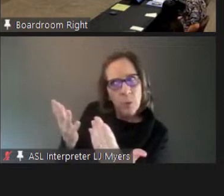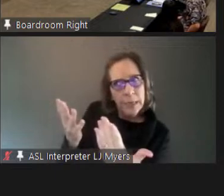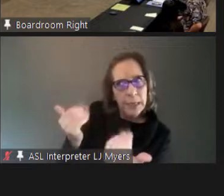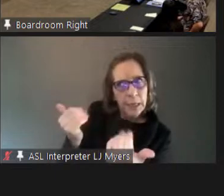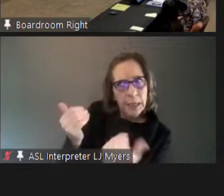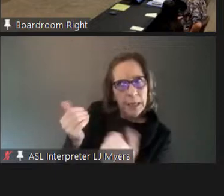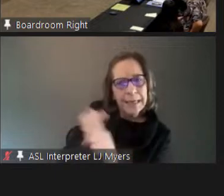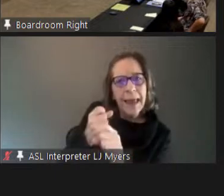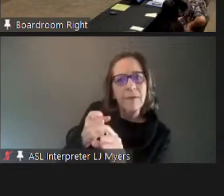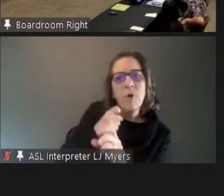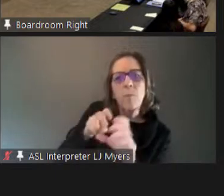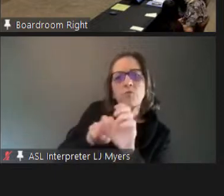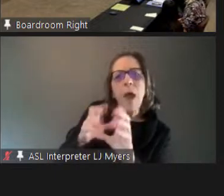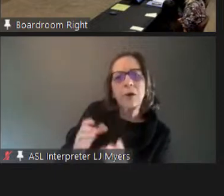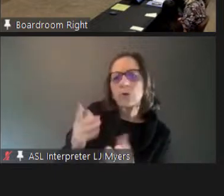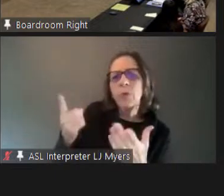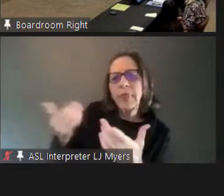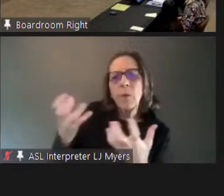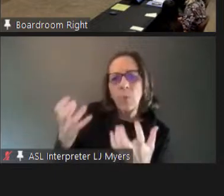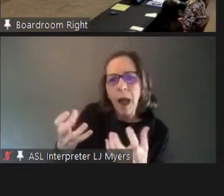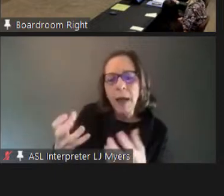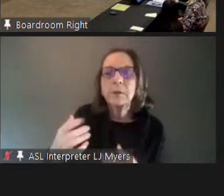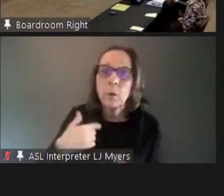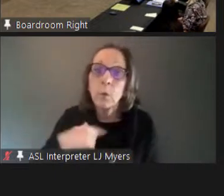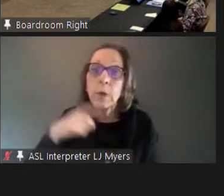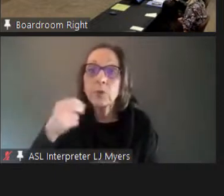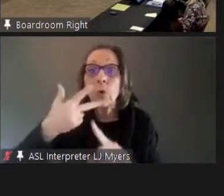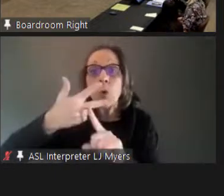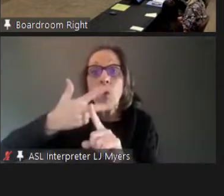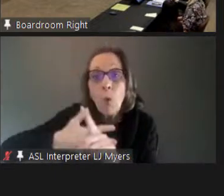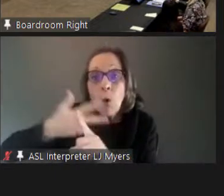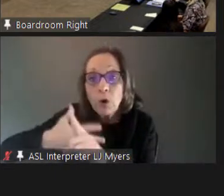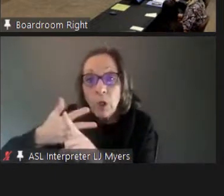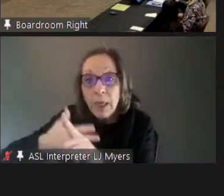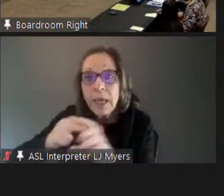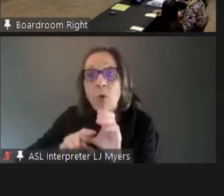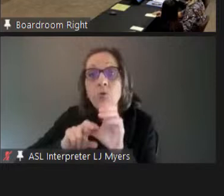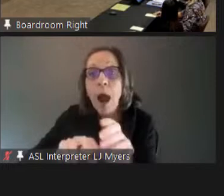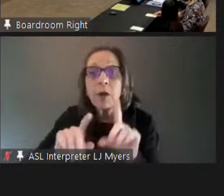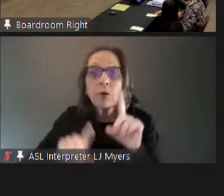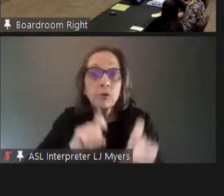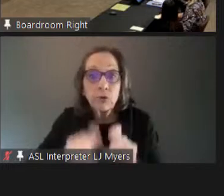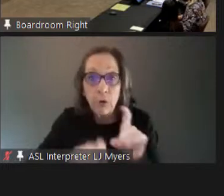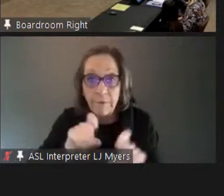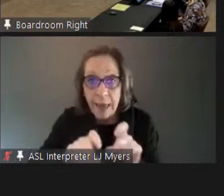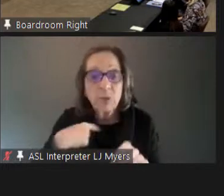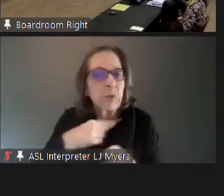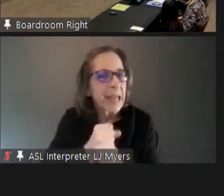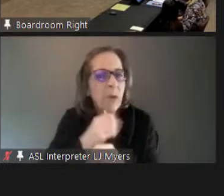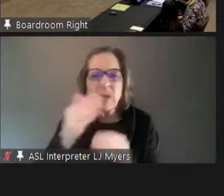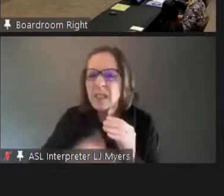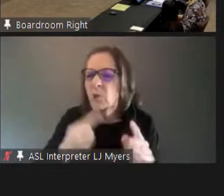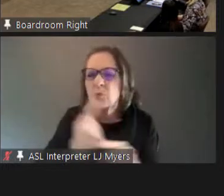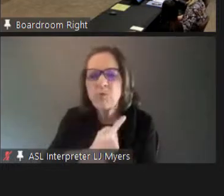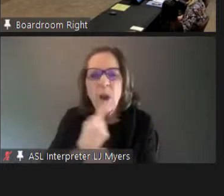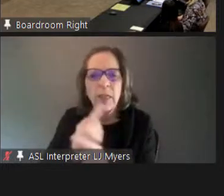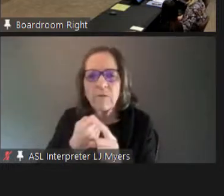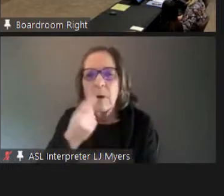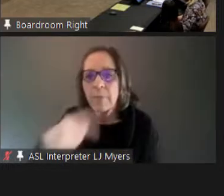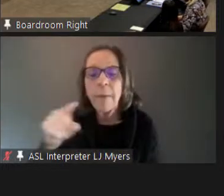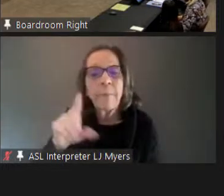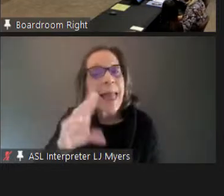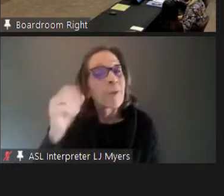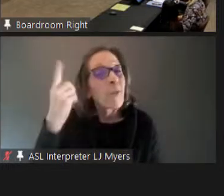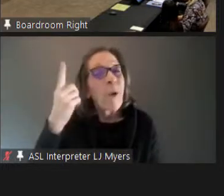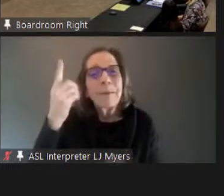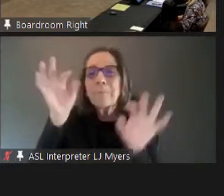from our riders on what they want to see. So we do quarterly rider surveys. We get results regularly from them. And one of the key feedback that we've heard from